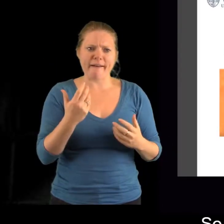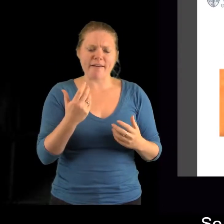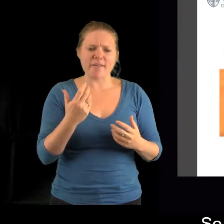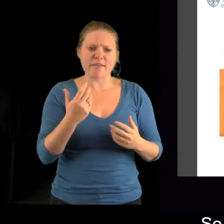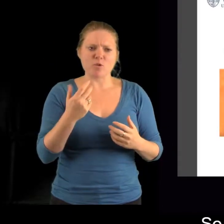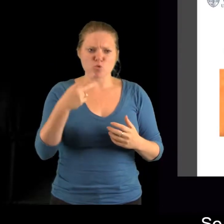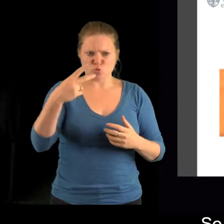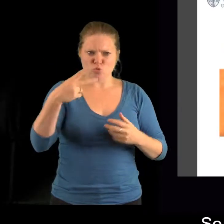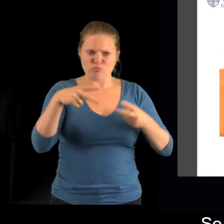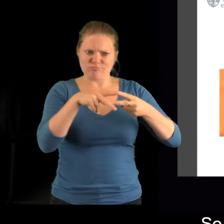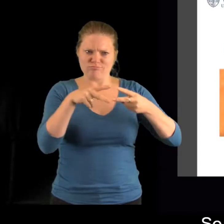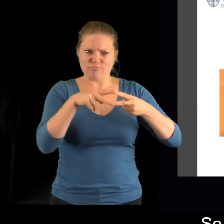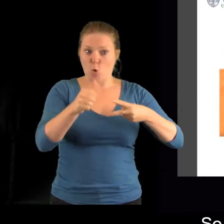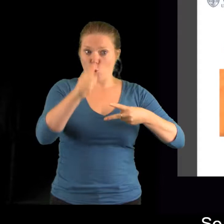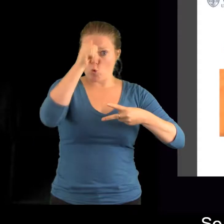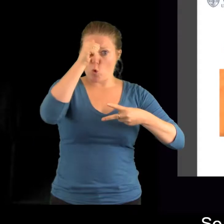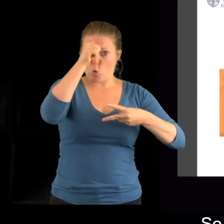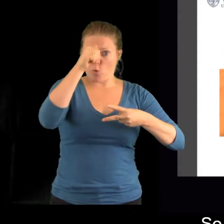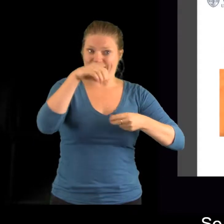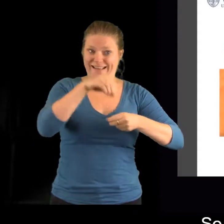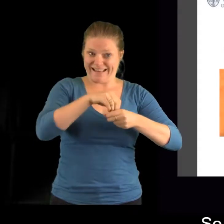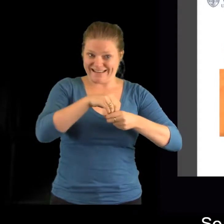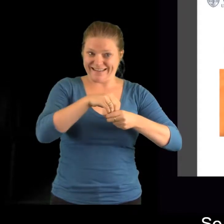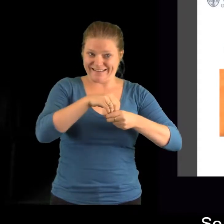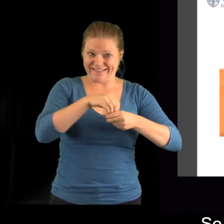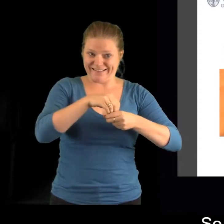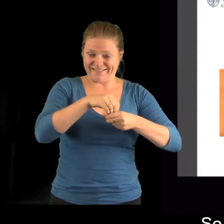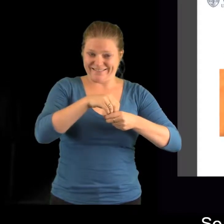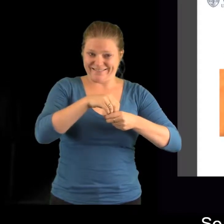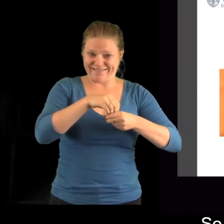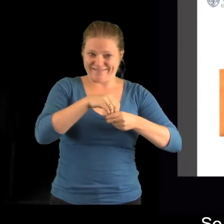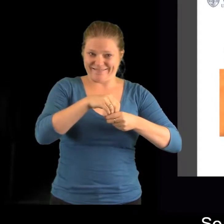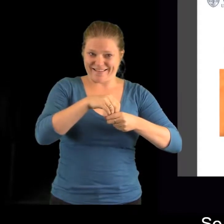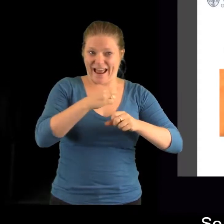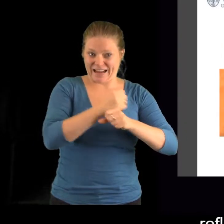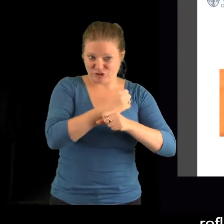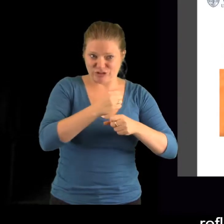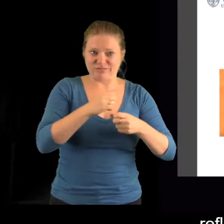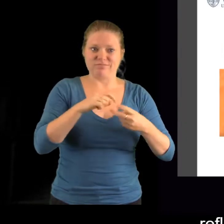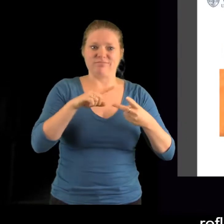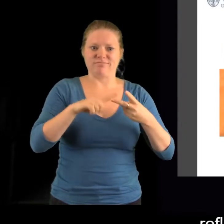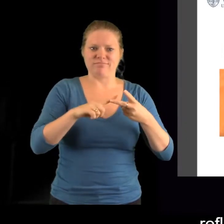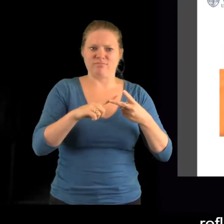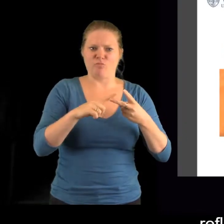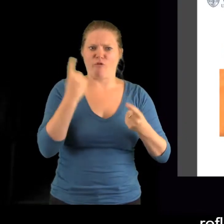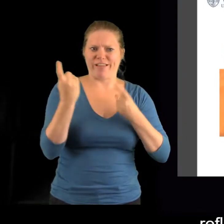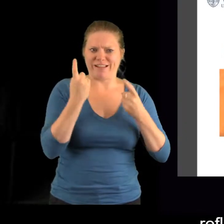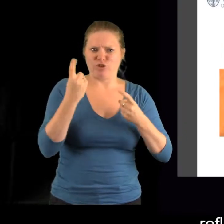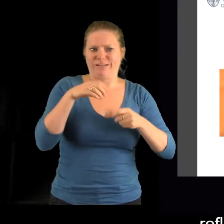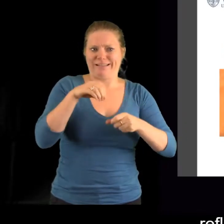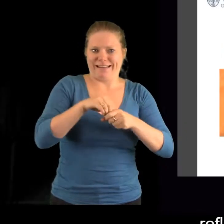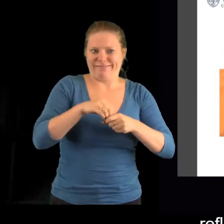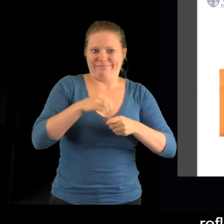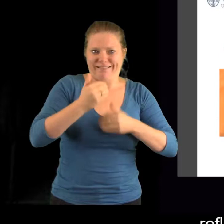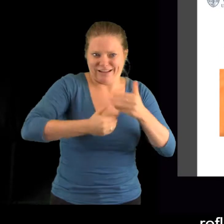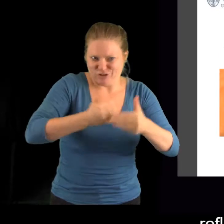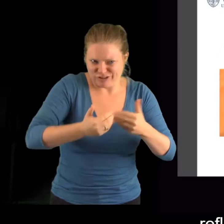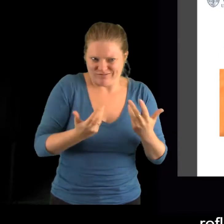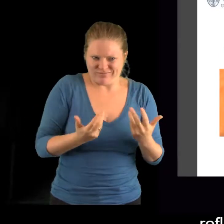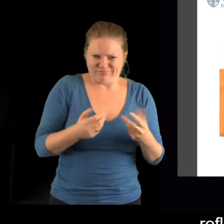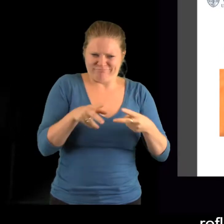We've got knowing in action and reflection in action, but it should actually say reflection on action, not in action. Okay,